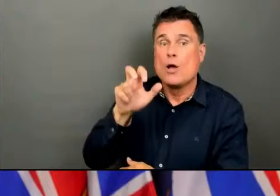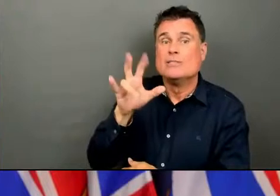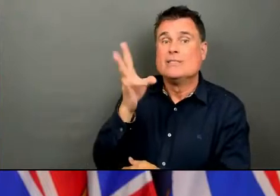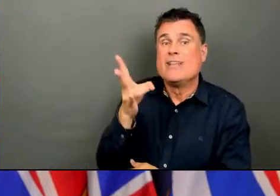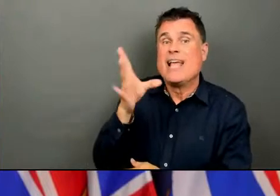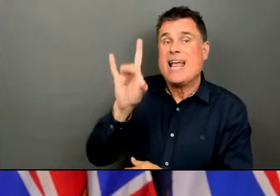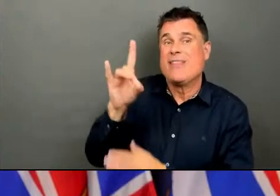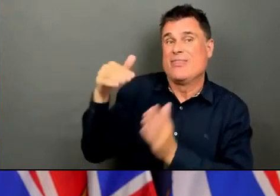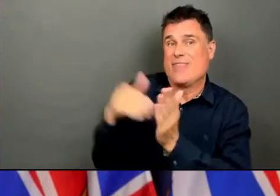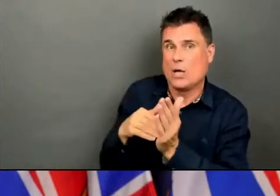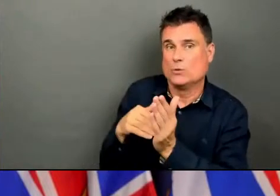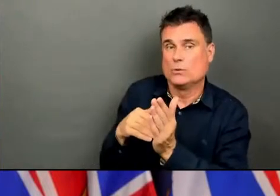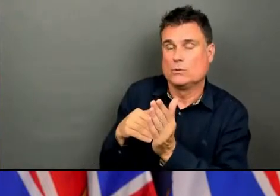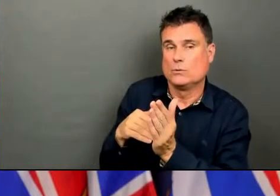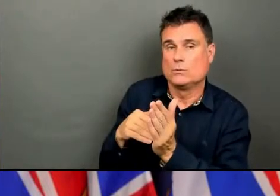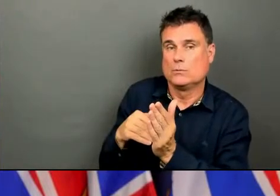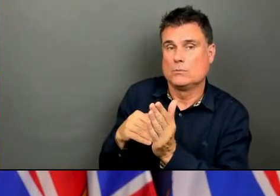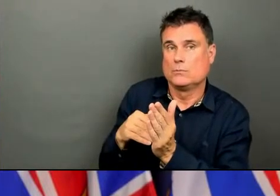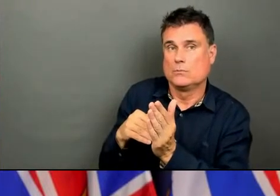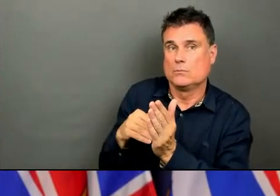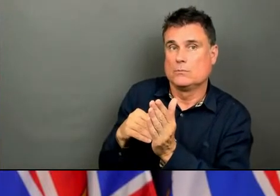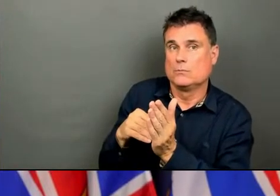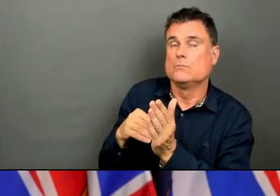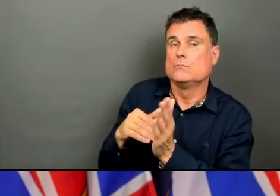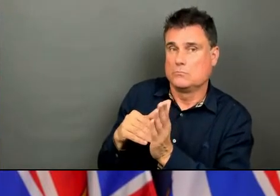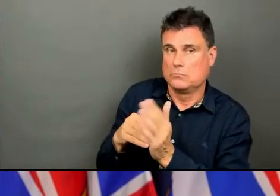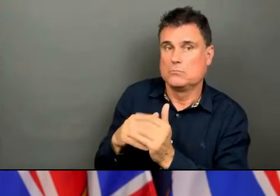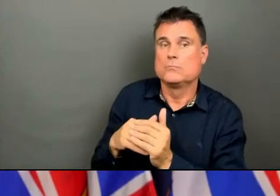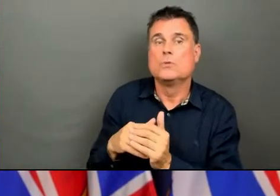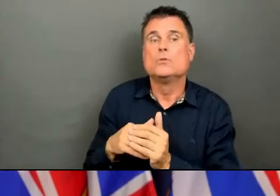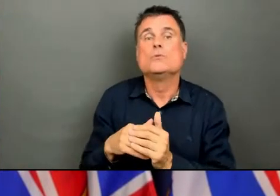378,420 doses, and